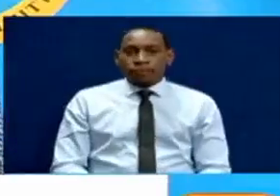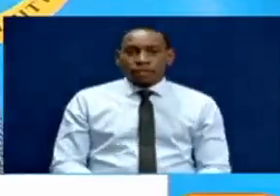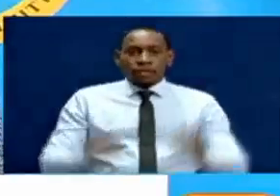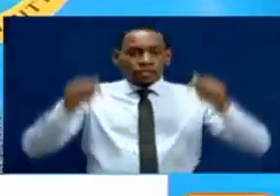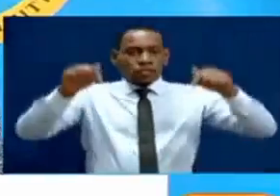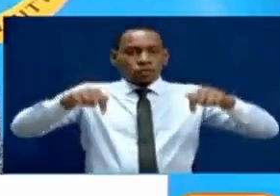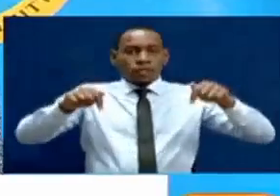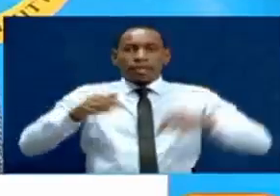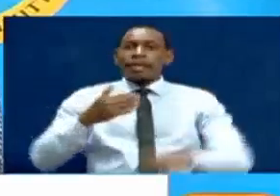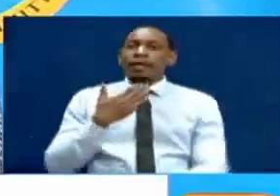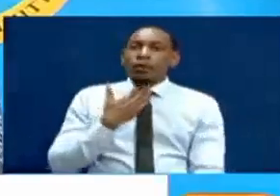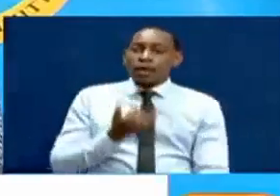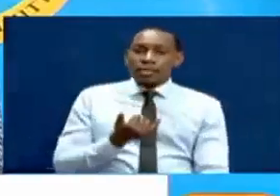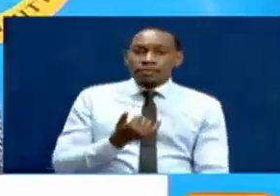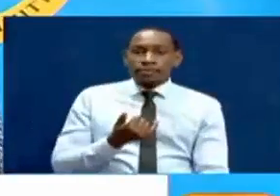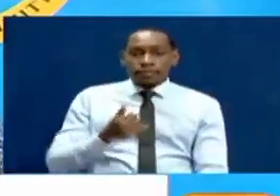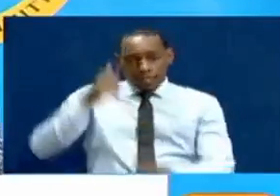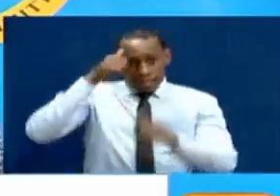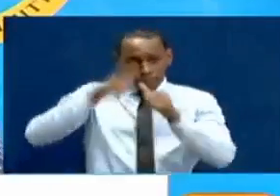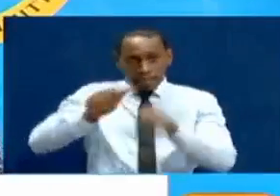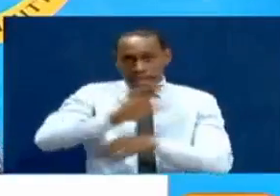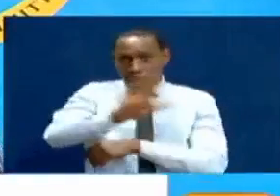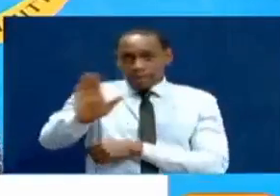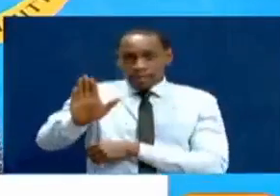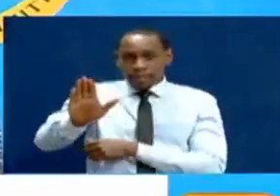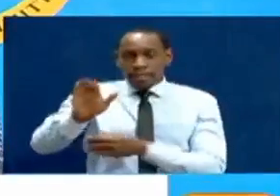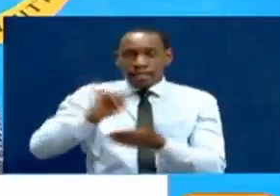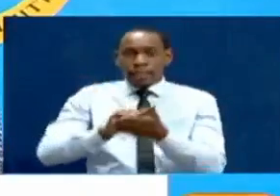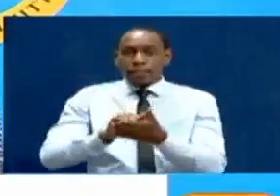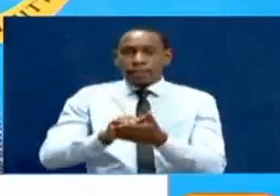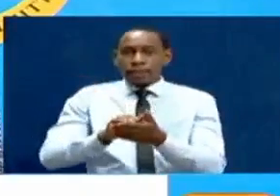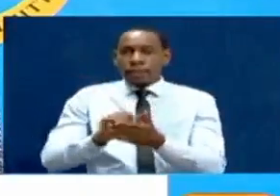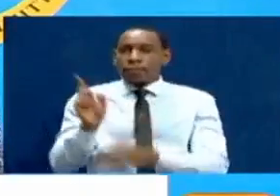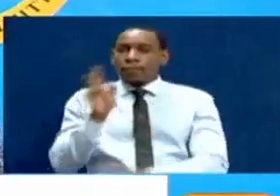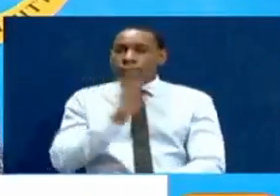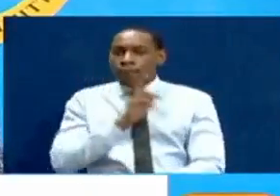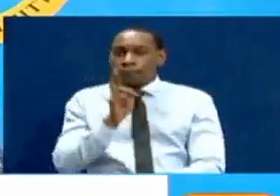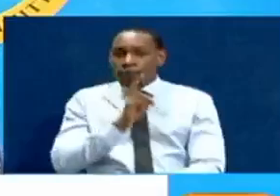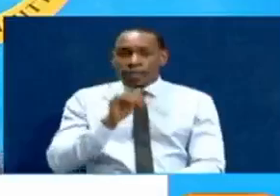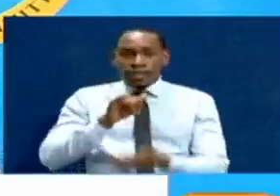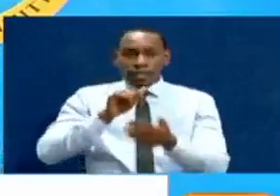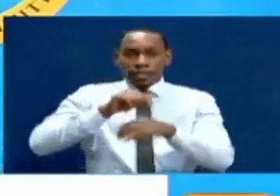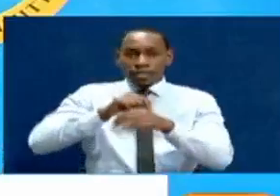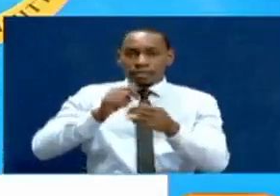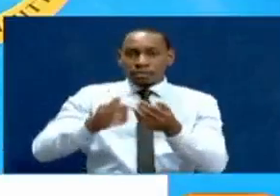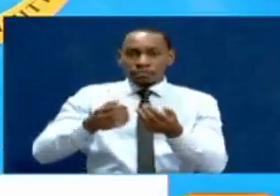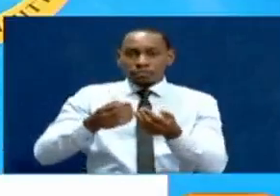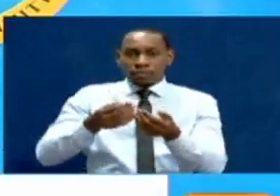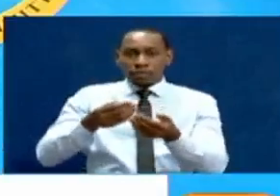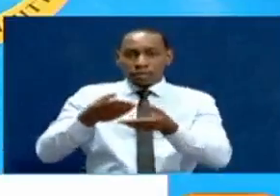Today, I want to remind you of the dangers posed by handling of physical money